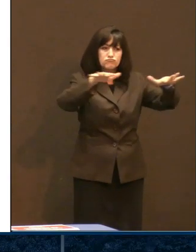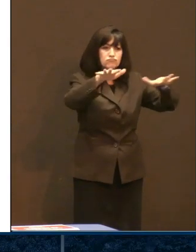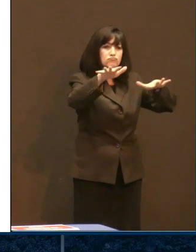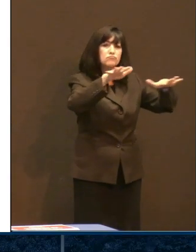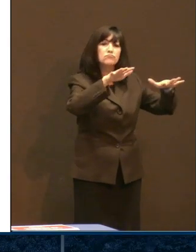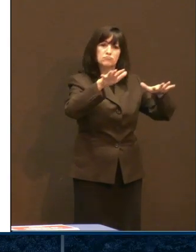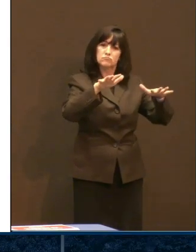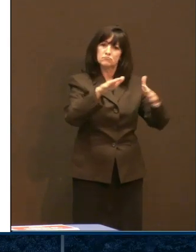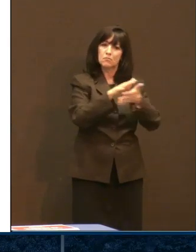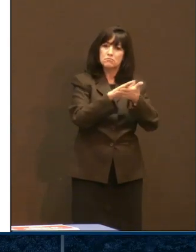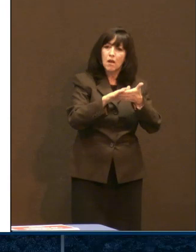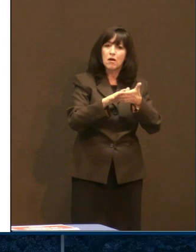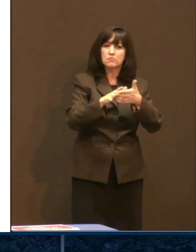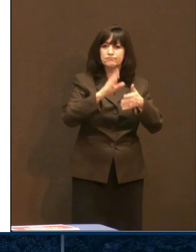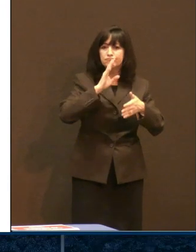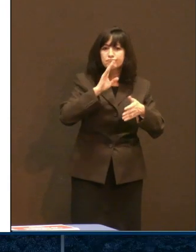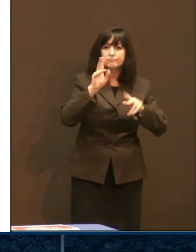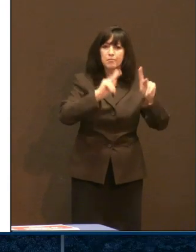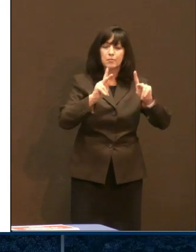Particularly the local